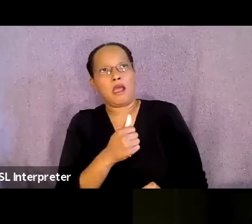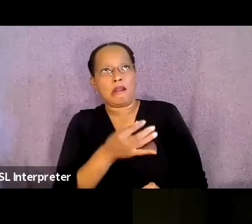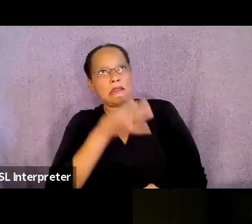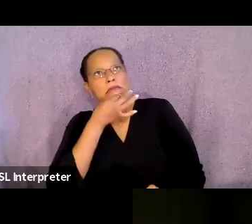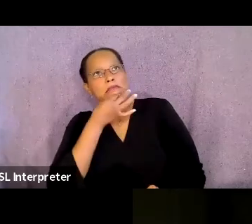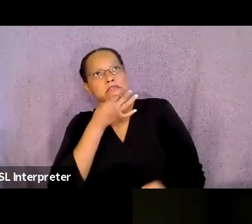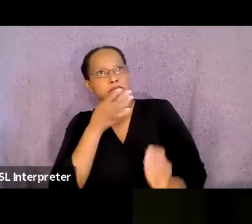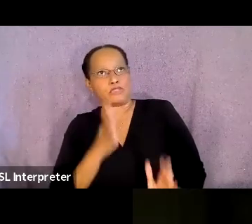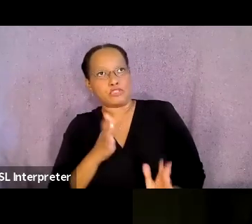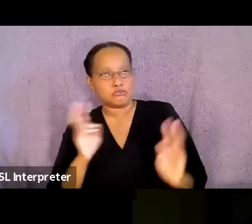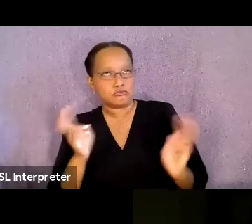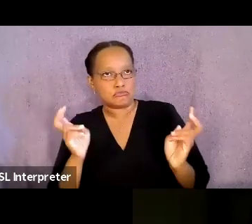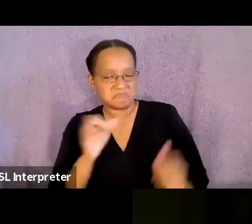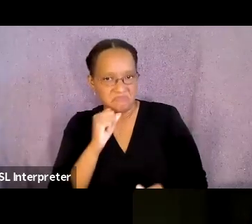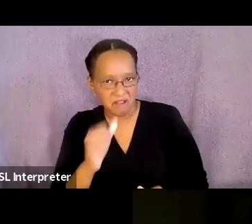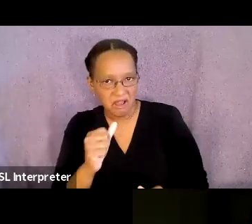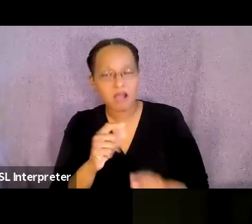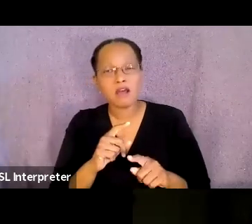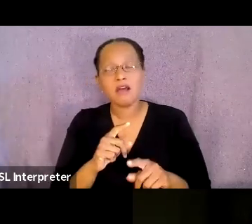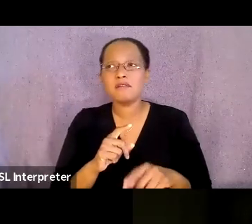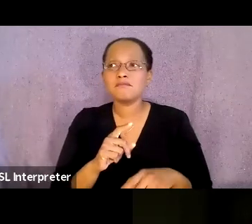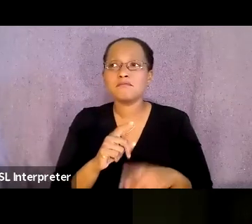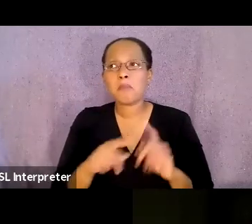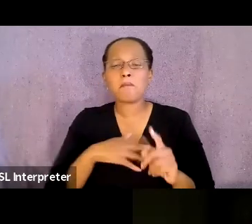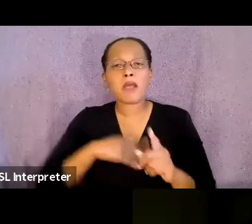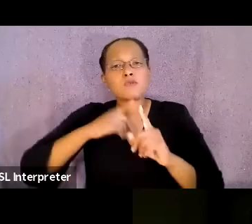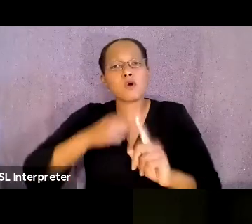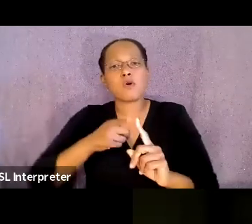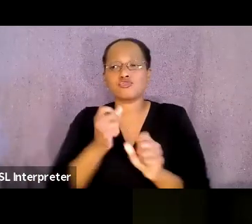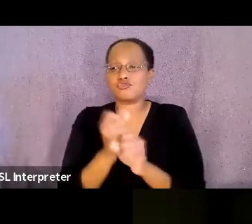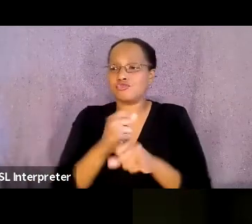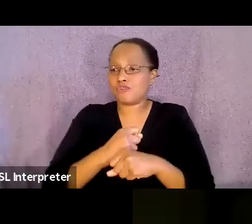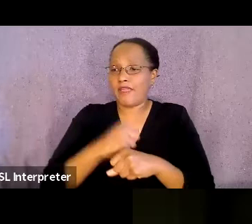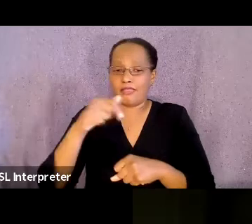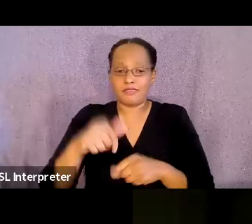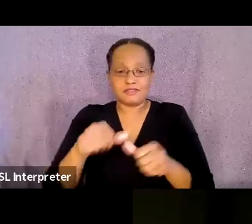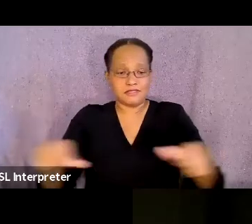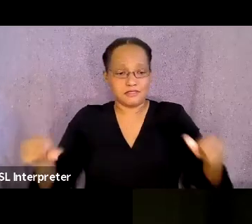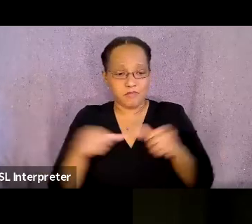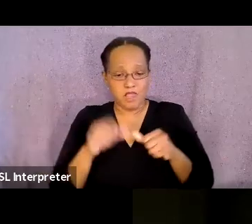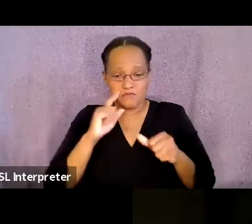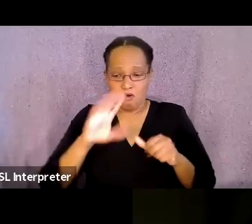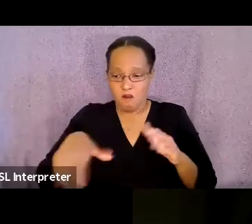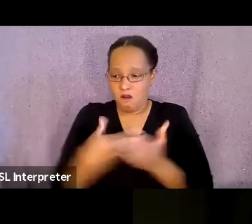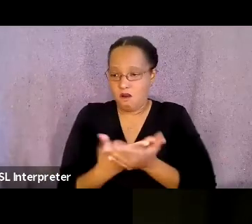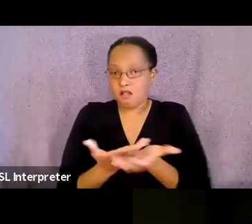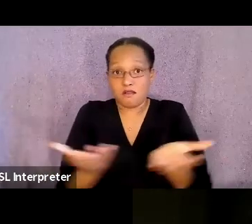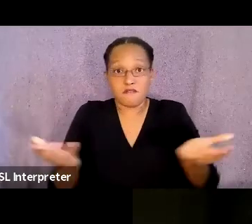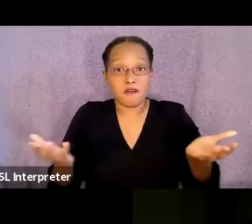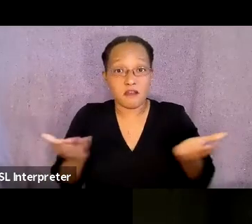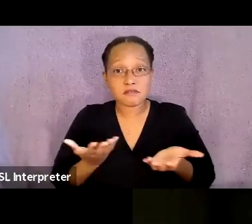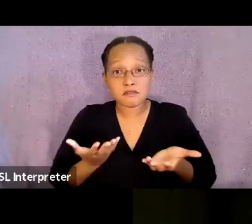to create this space for all of us. And I'm here to learn and also